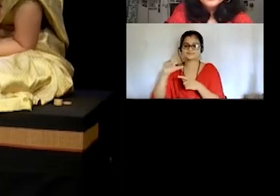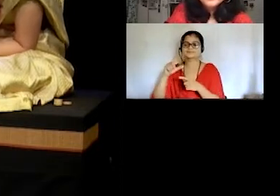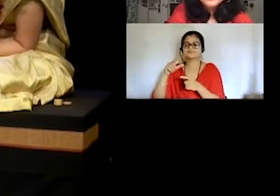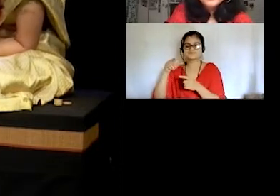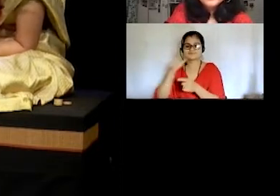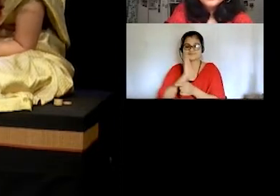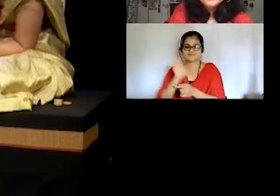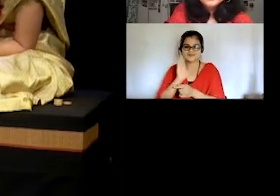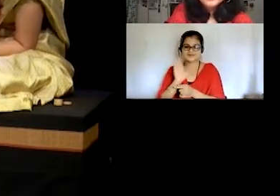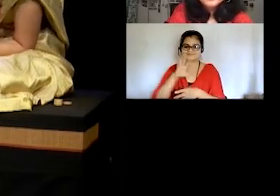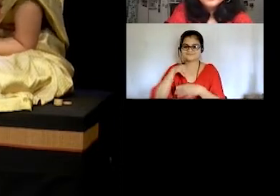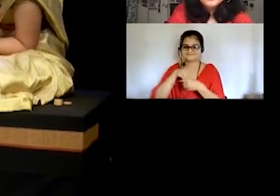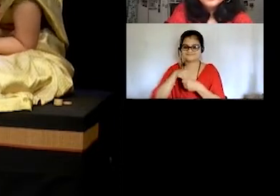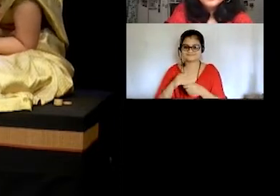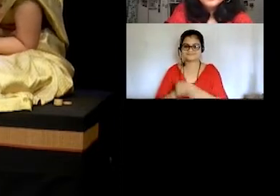brulama